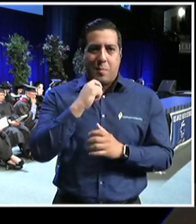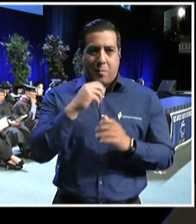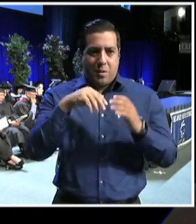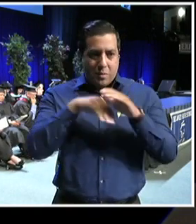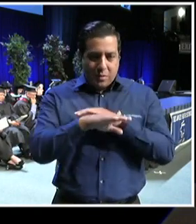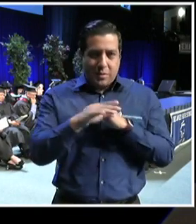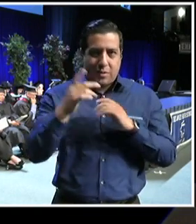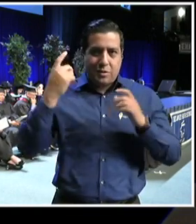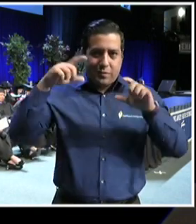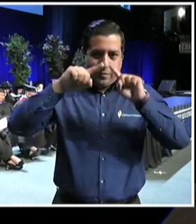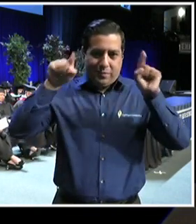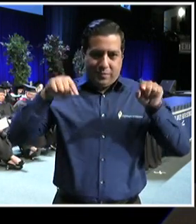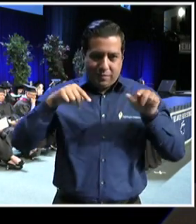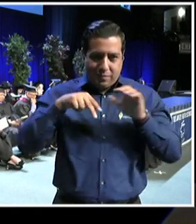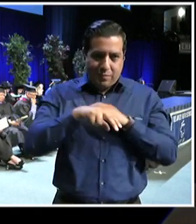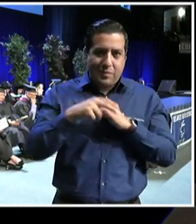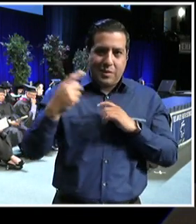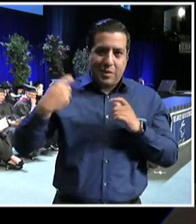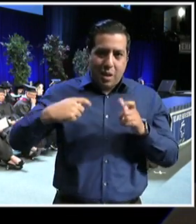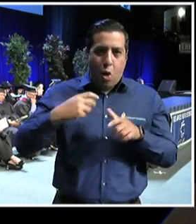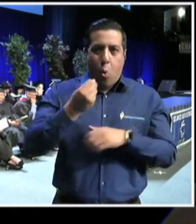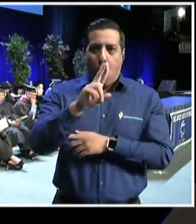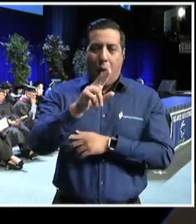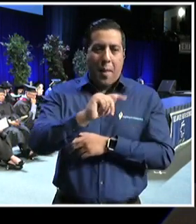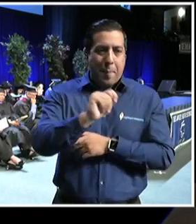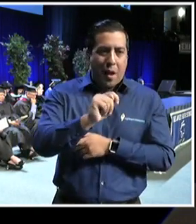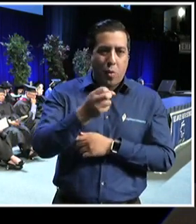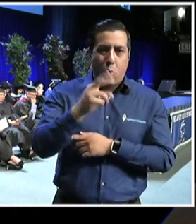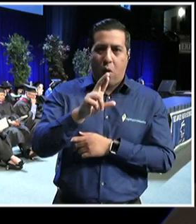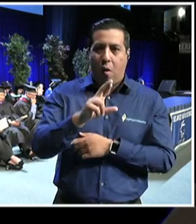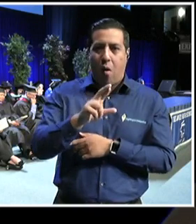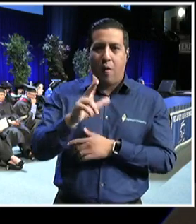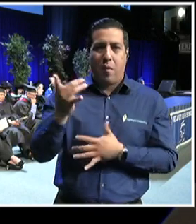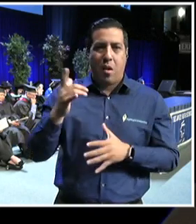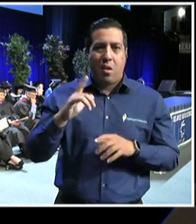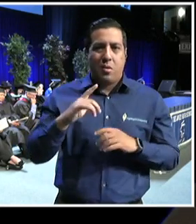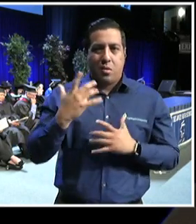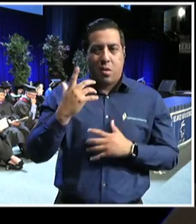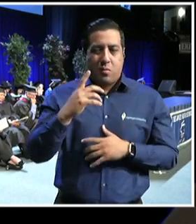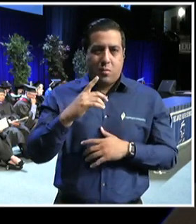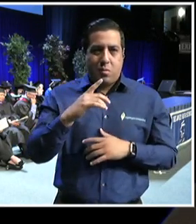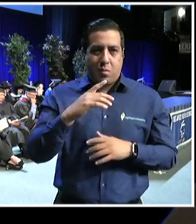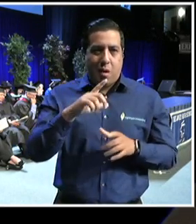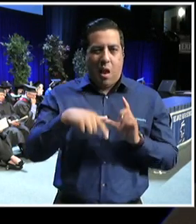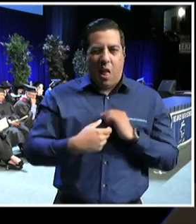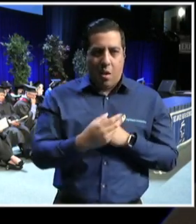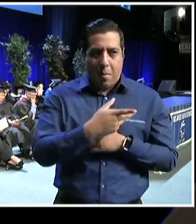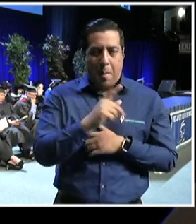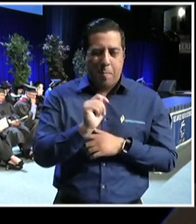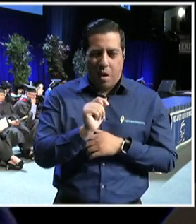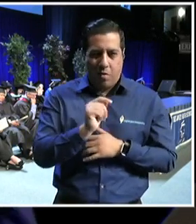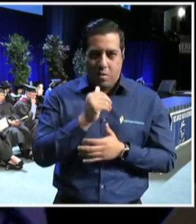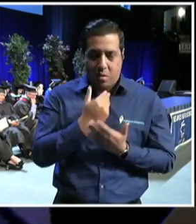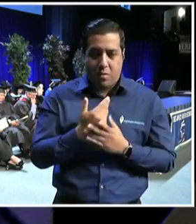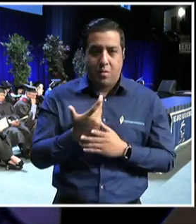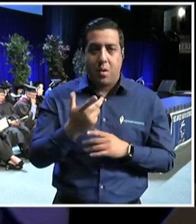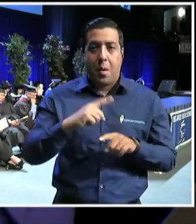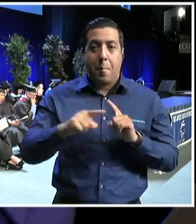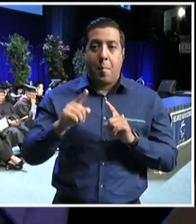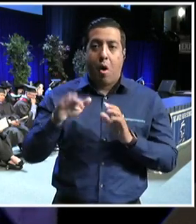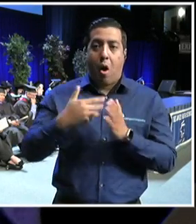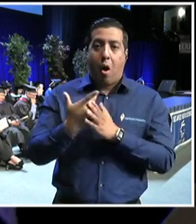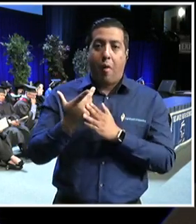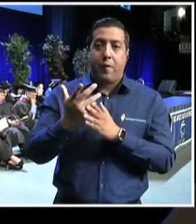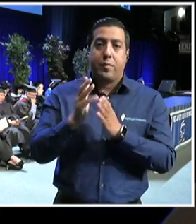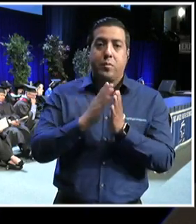Yeah. All right, the bathrooms, or the lack of their bathrooms. Mr. Baxter's motivational speeches